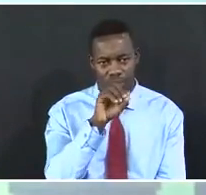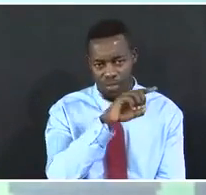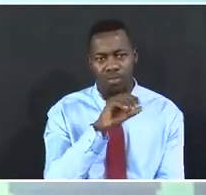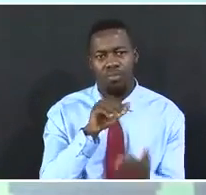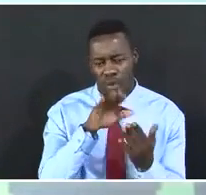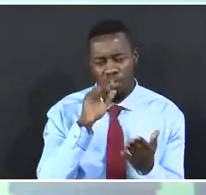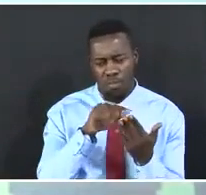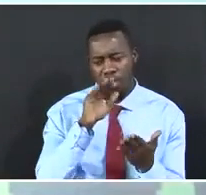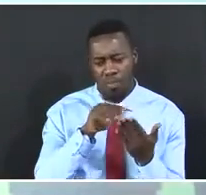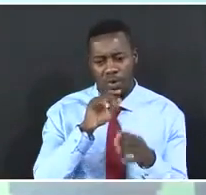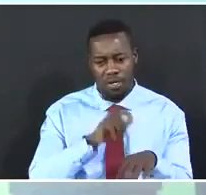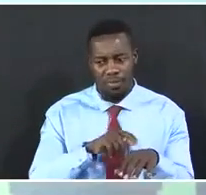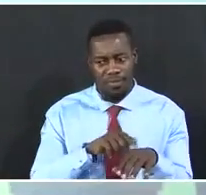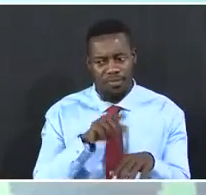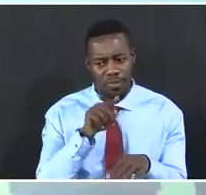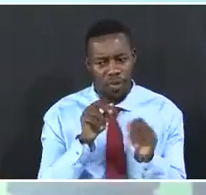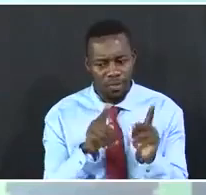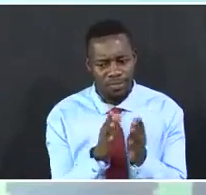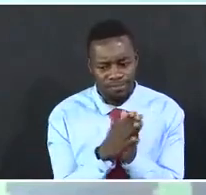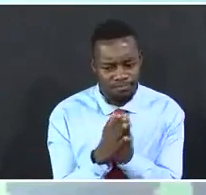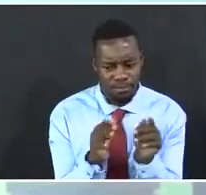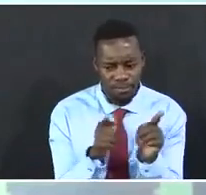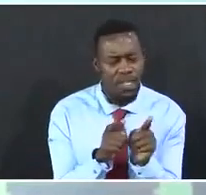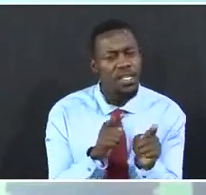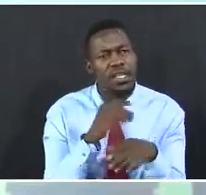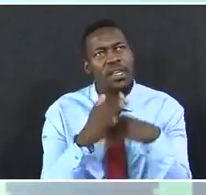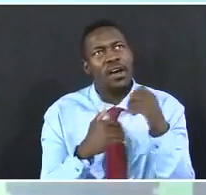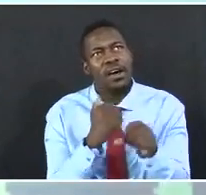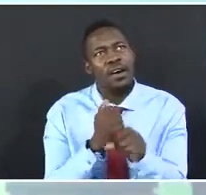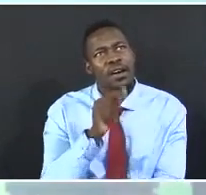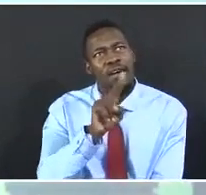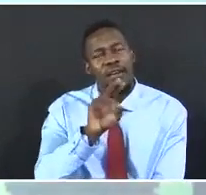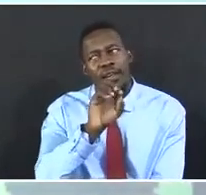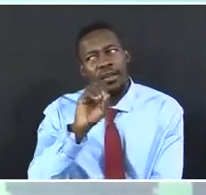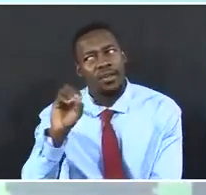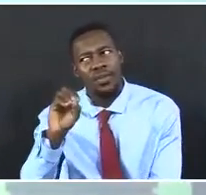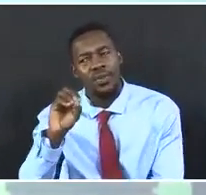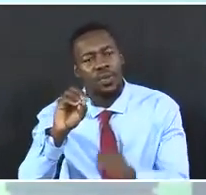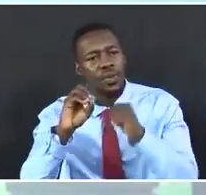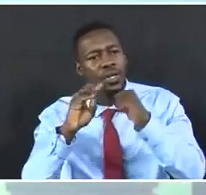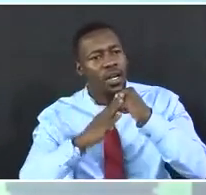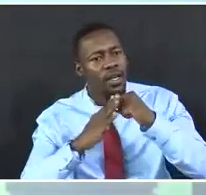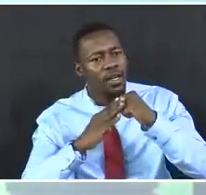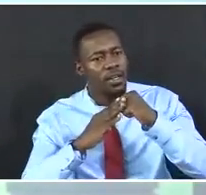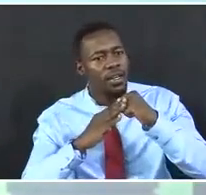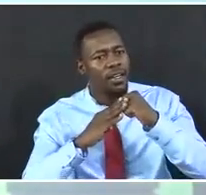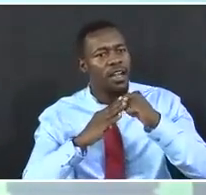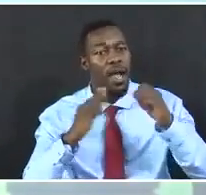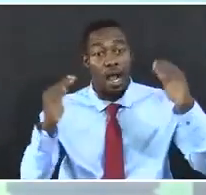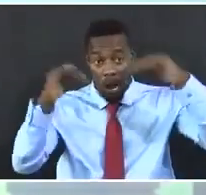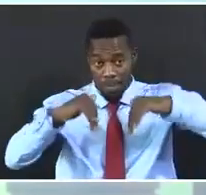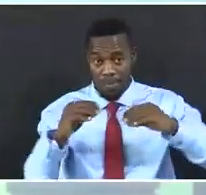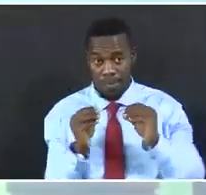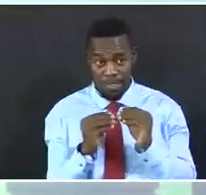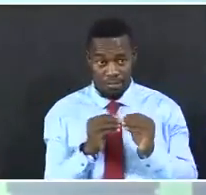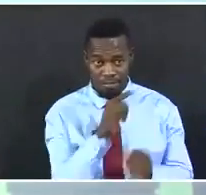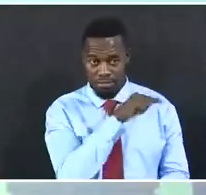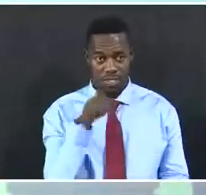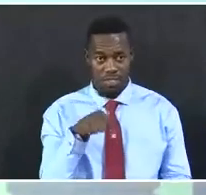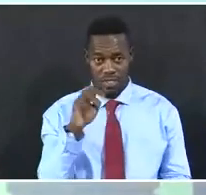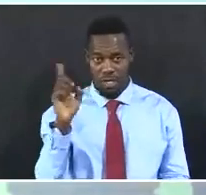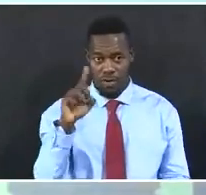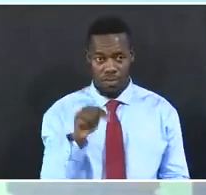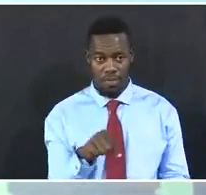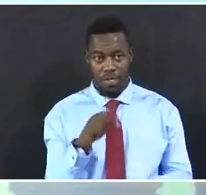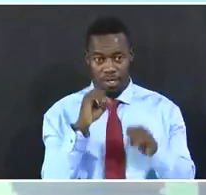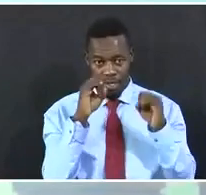This was in 2009. Actually, I was asked to resign. The camp meeting of 2009, I was here.